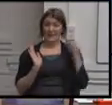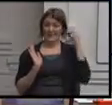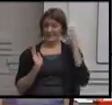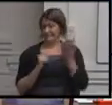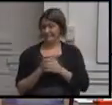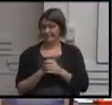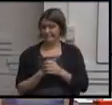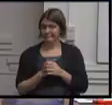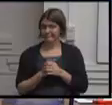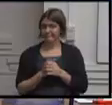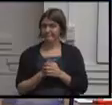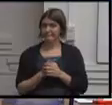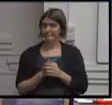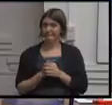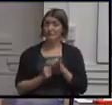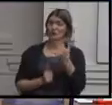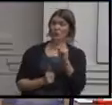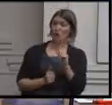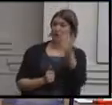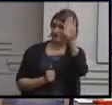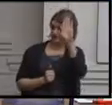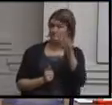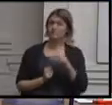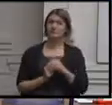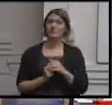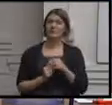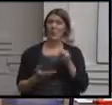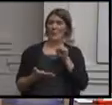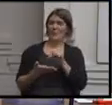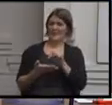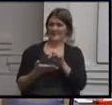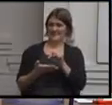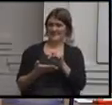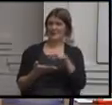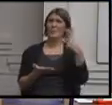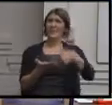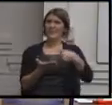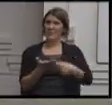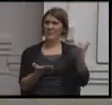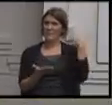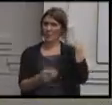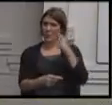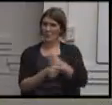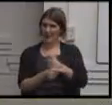stand. Now, this is something that that has been talked about before.